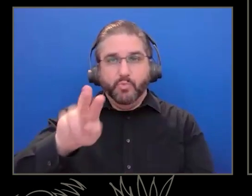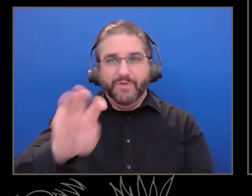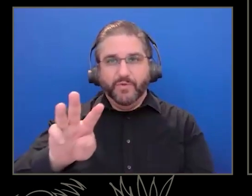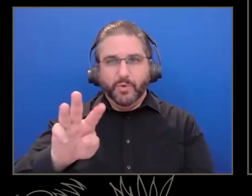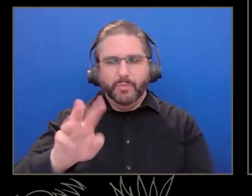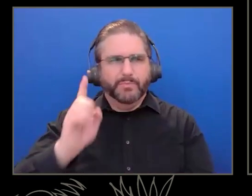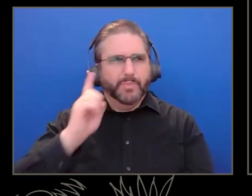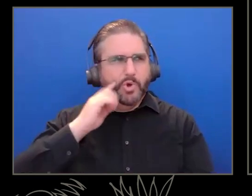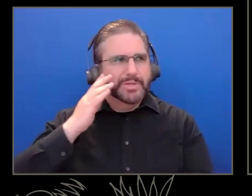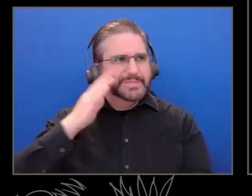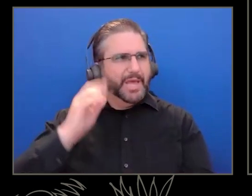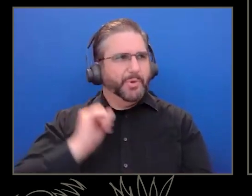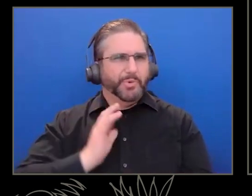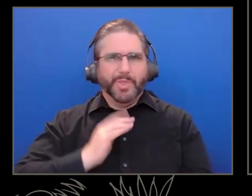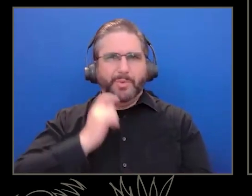sound.